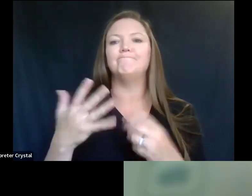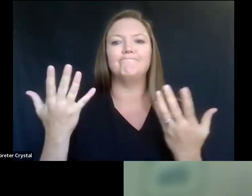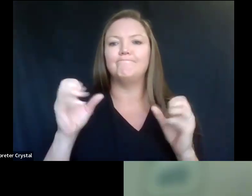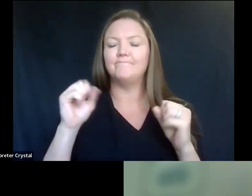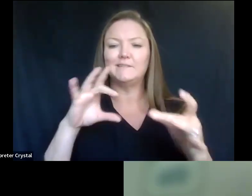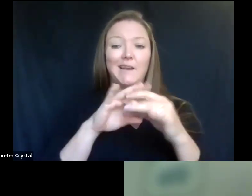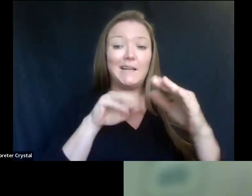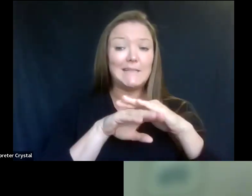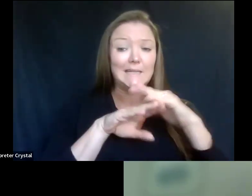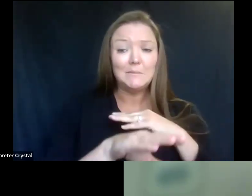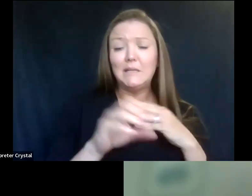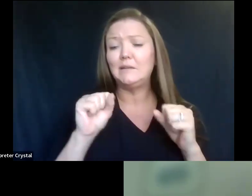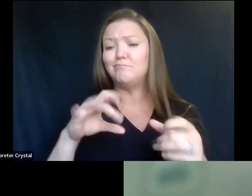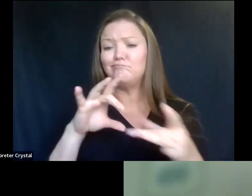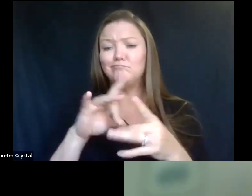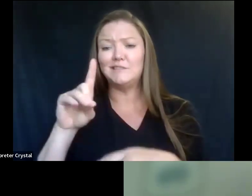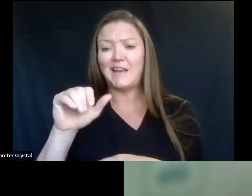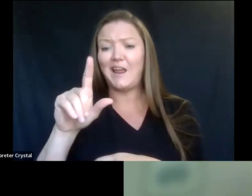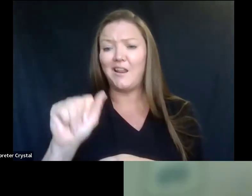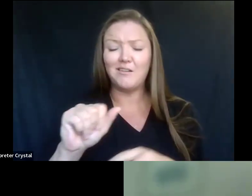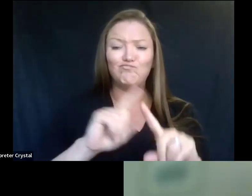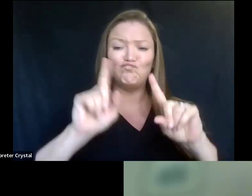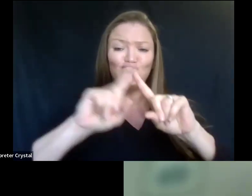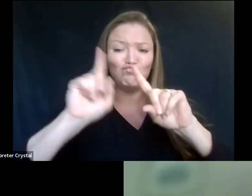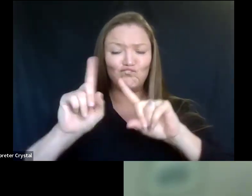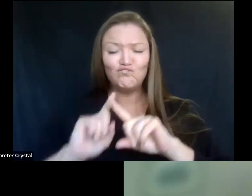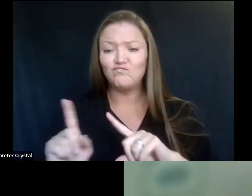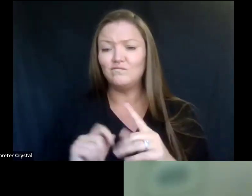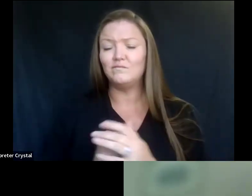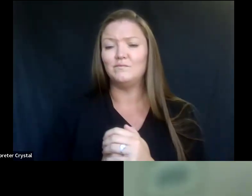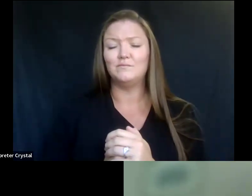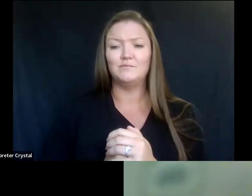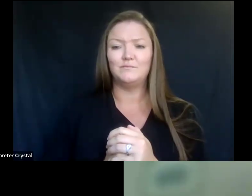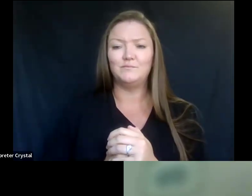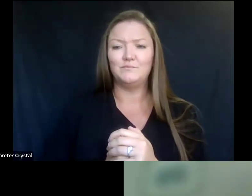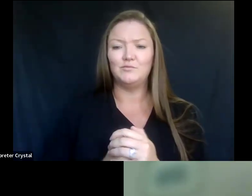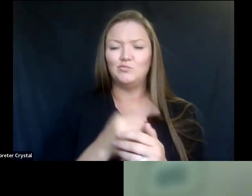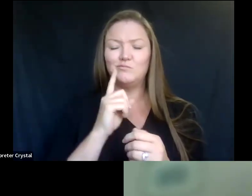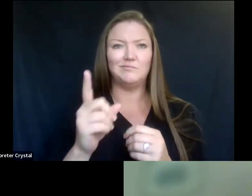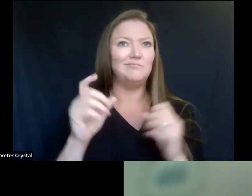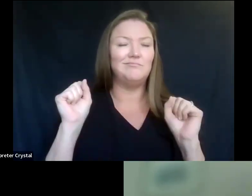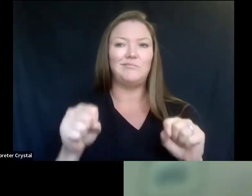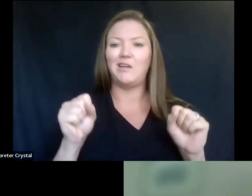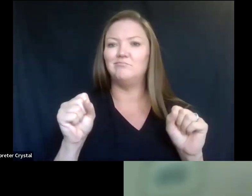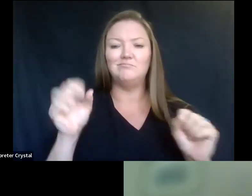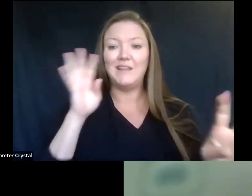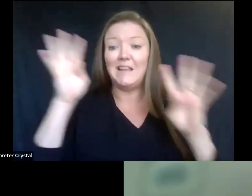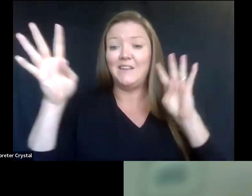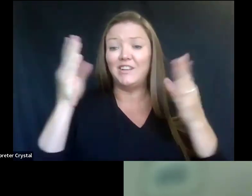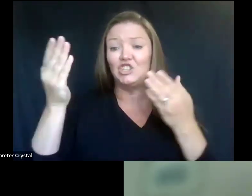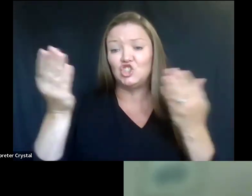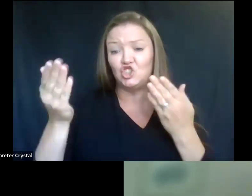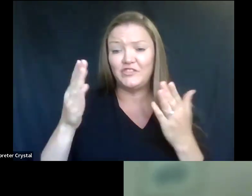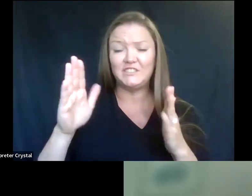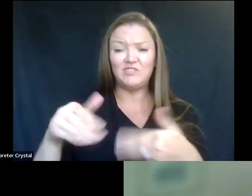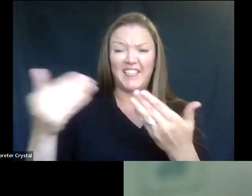accessibility. It can be about data. There's a number of things. It's like straight up kind of innovation service delivery, depending on the